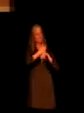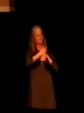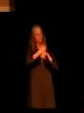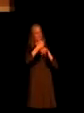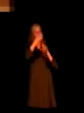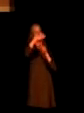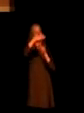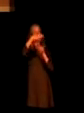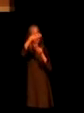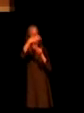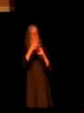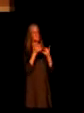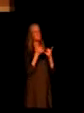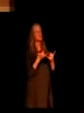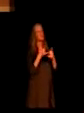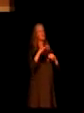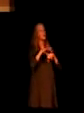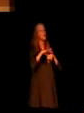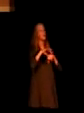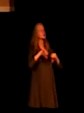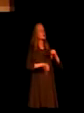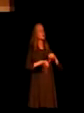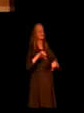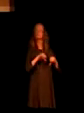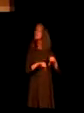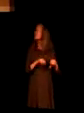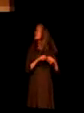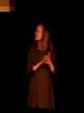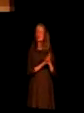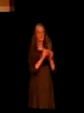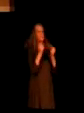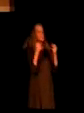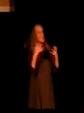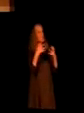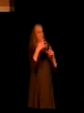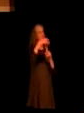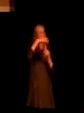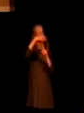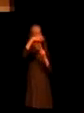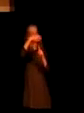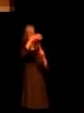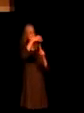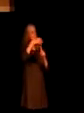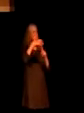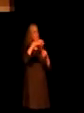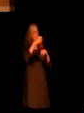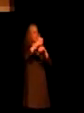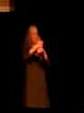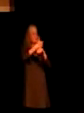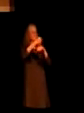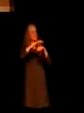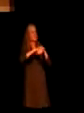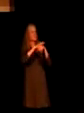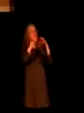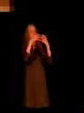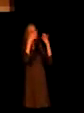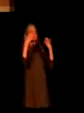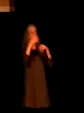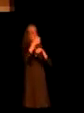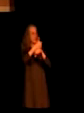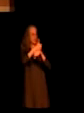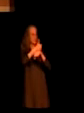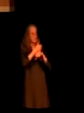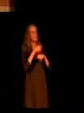Earth science, we have, you see a number of sensors on the space station. And this is